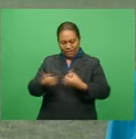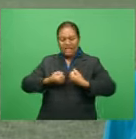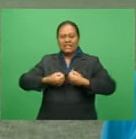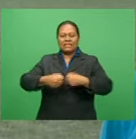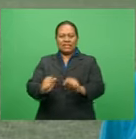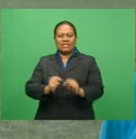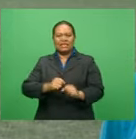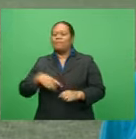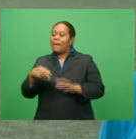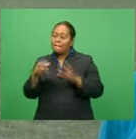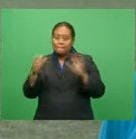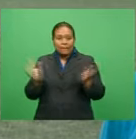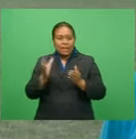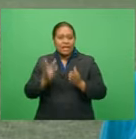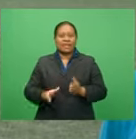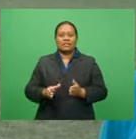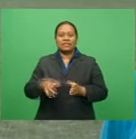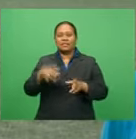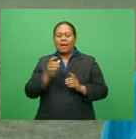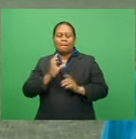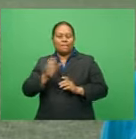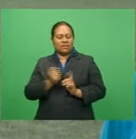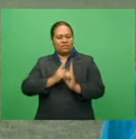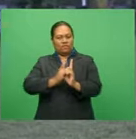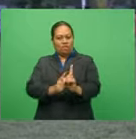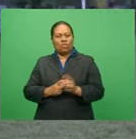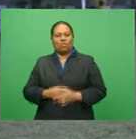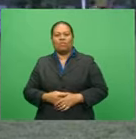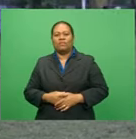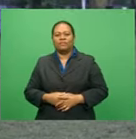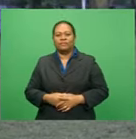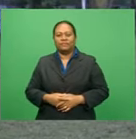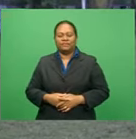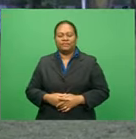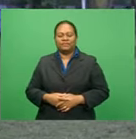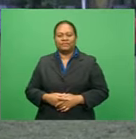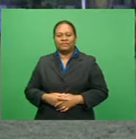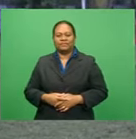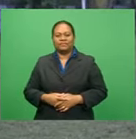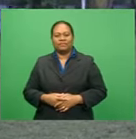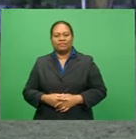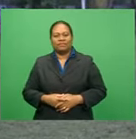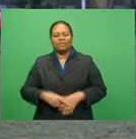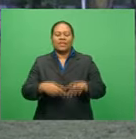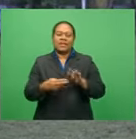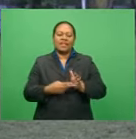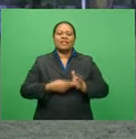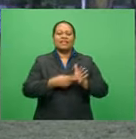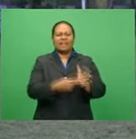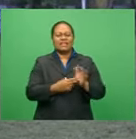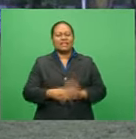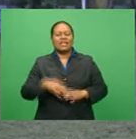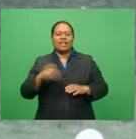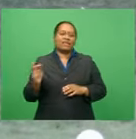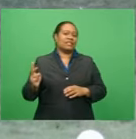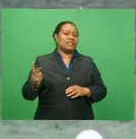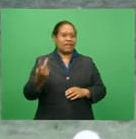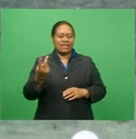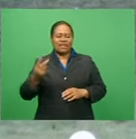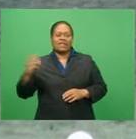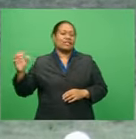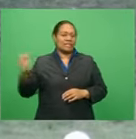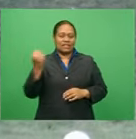the players are not coming for training, then we will have the youth players. Nandi is also the second most successful